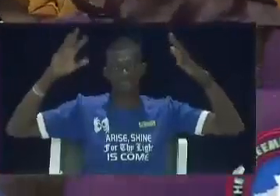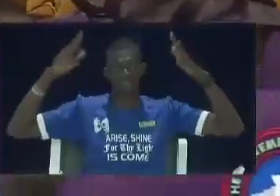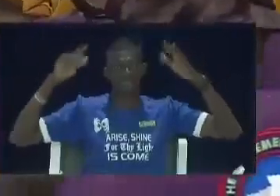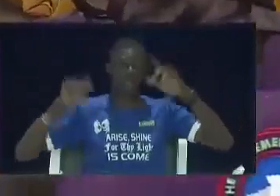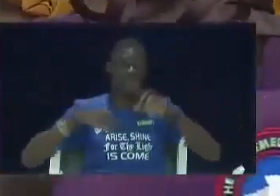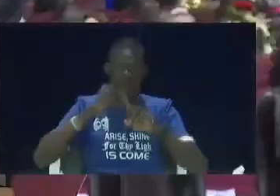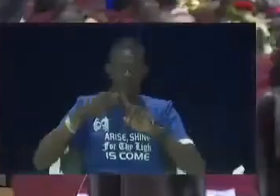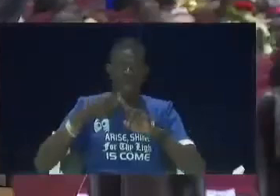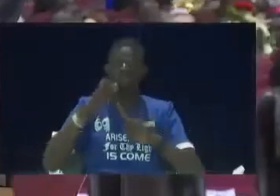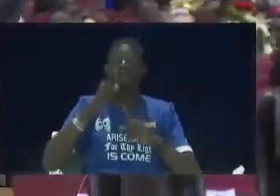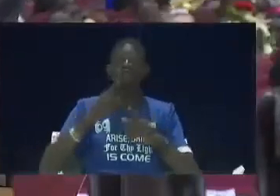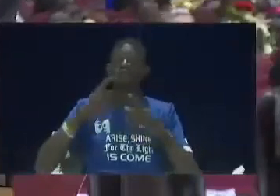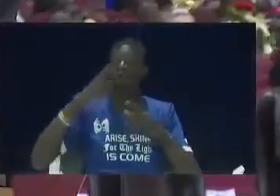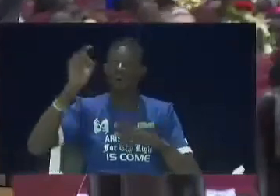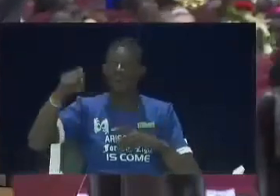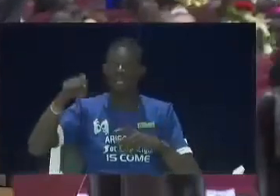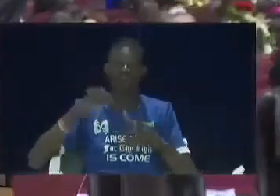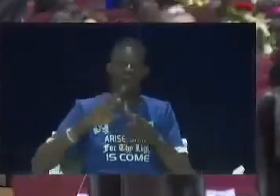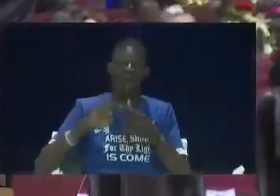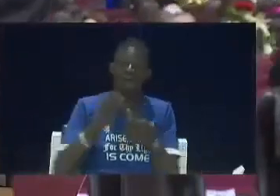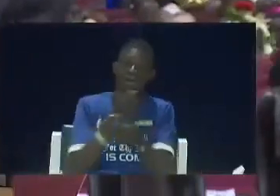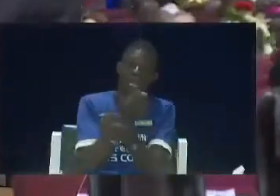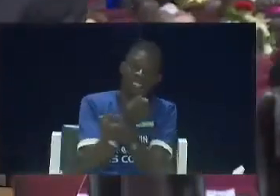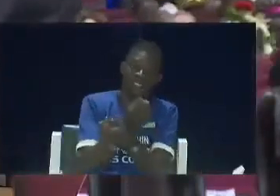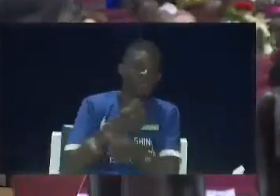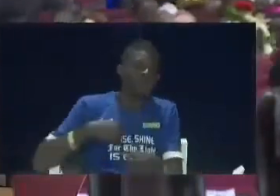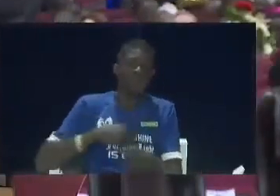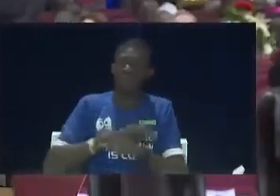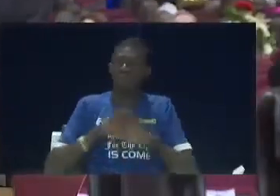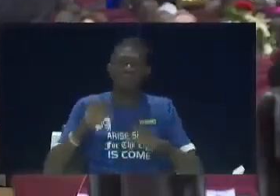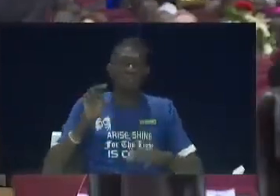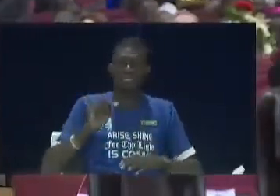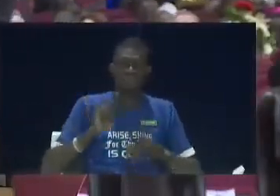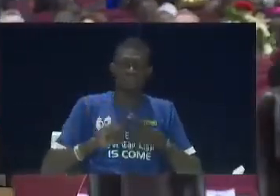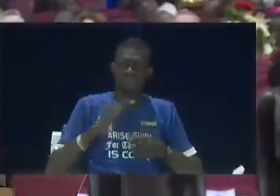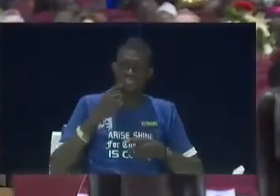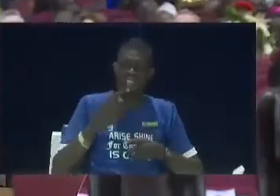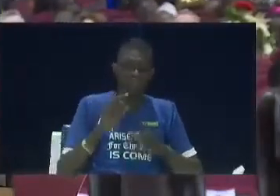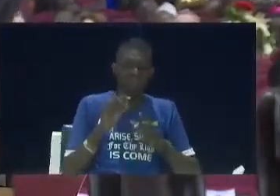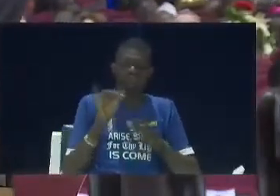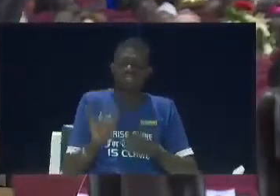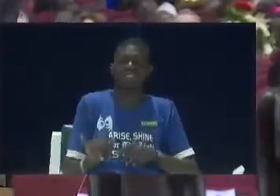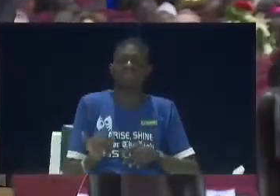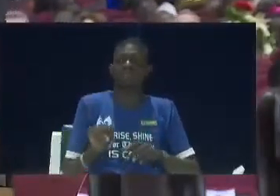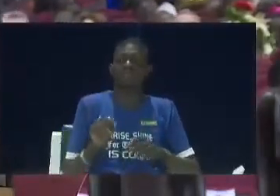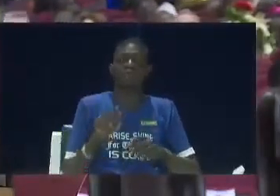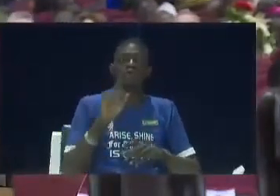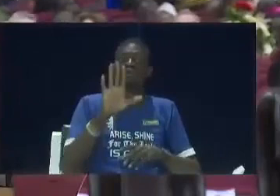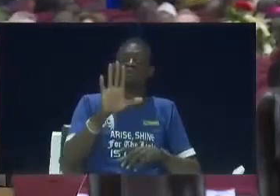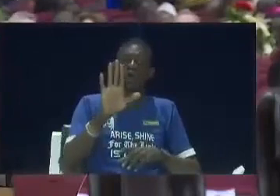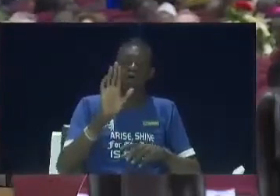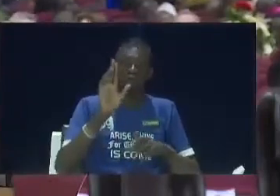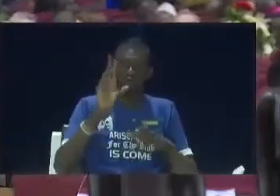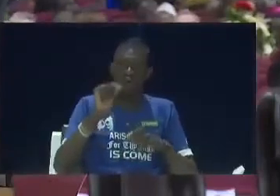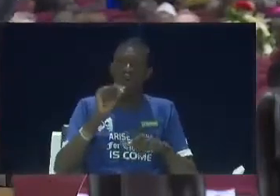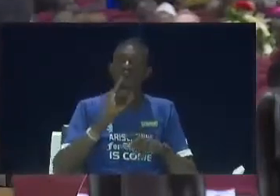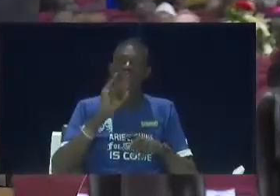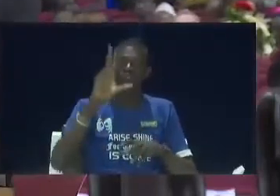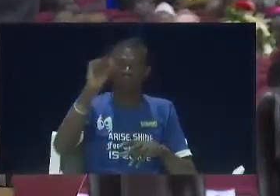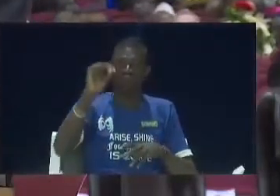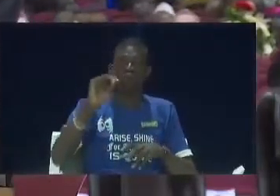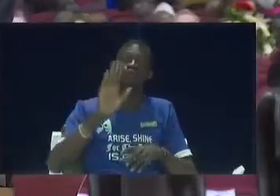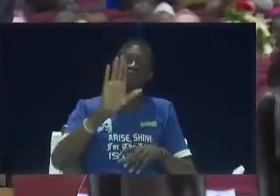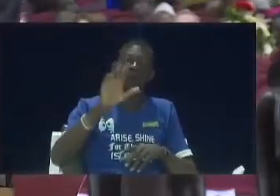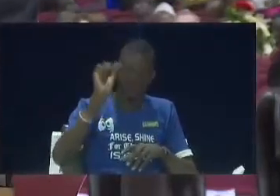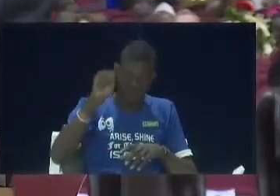When we decree, when we bind, we don't need to stay too long. Your no is no. Your